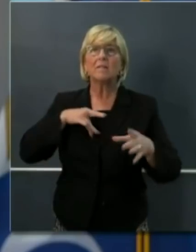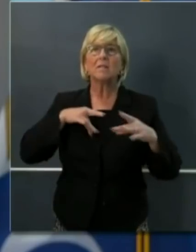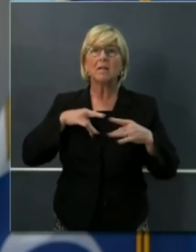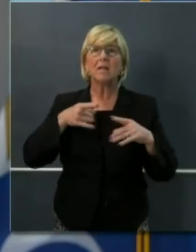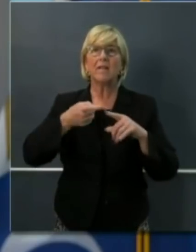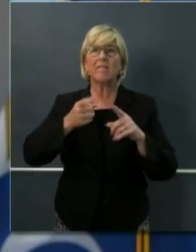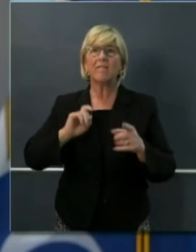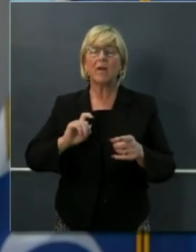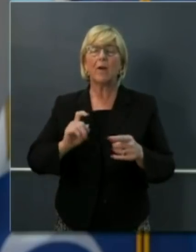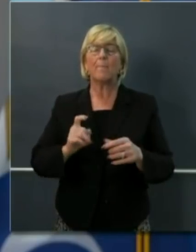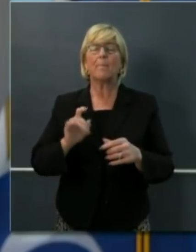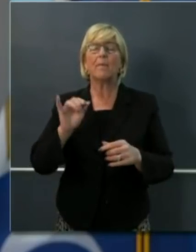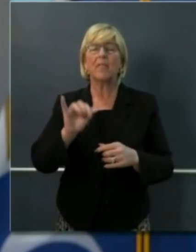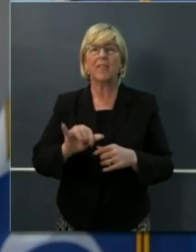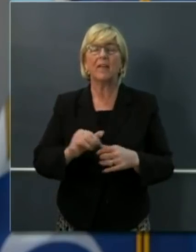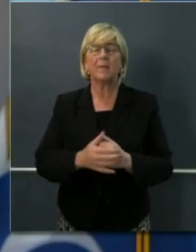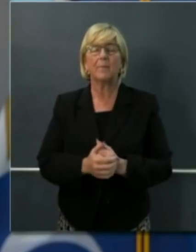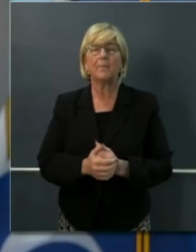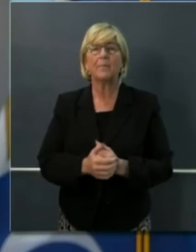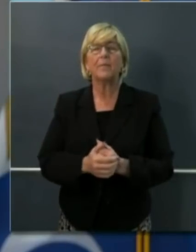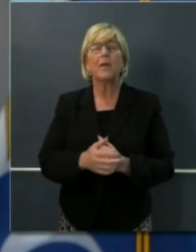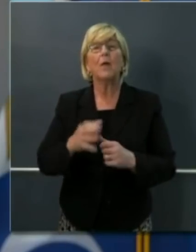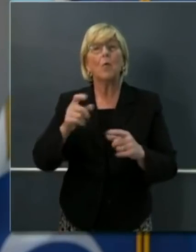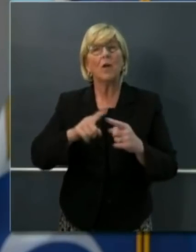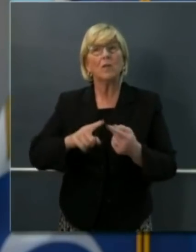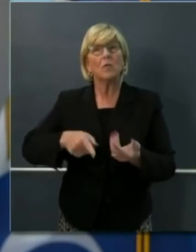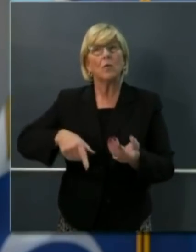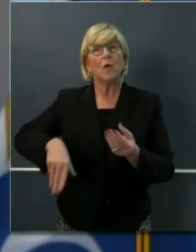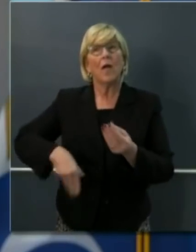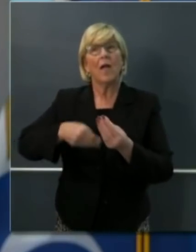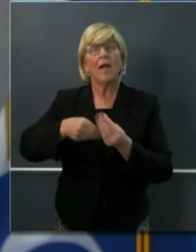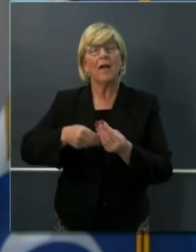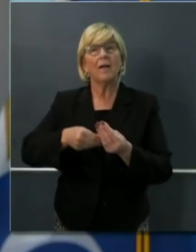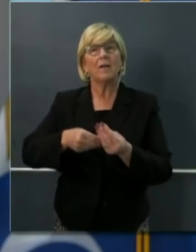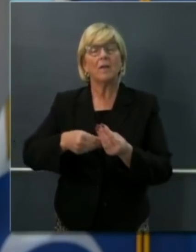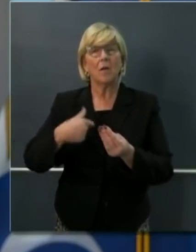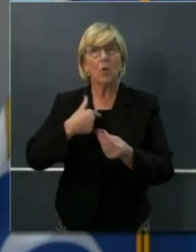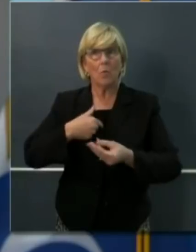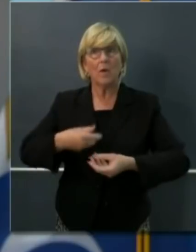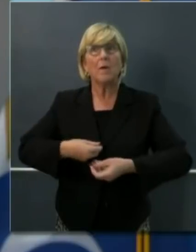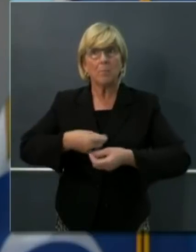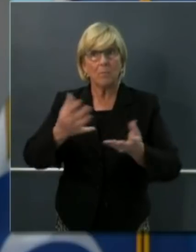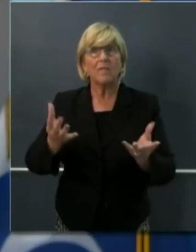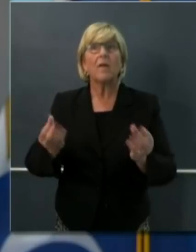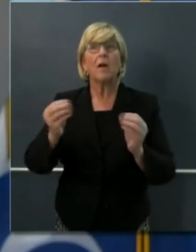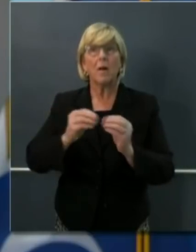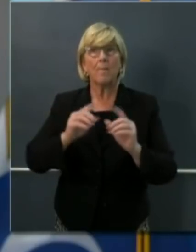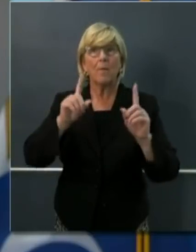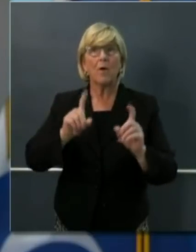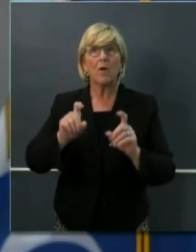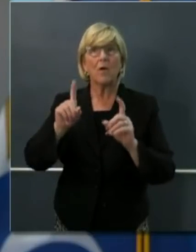want to add to that discussion. And while it is true that we have provided testing for